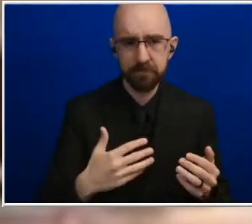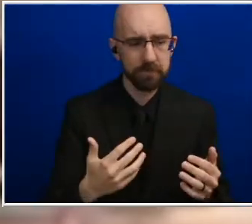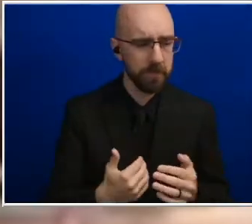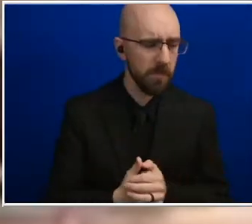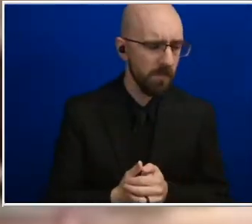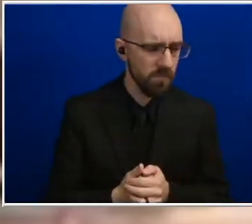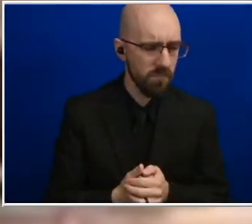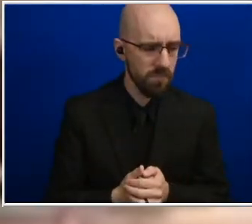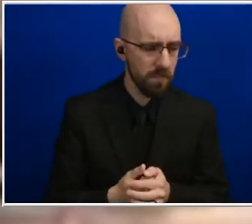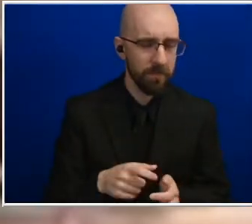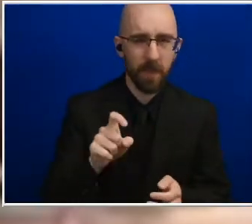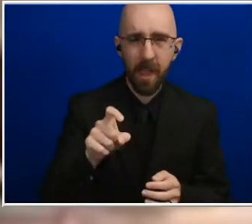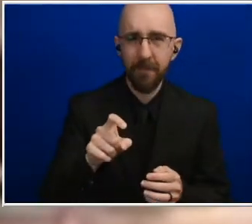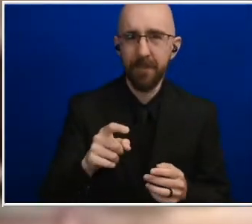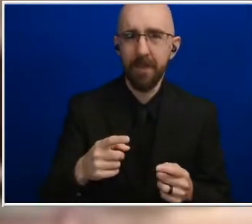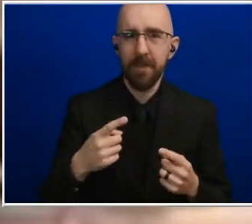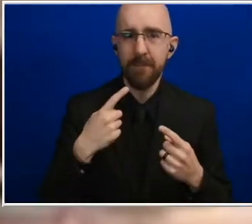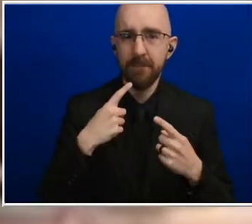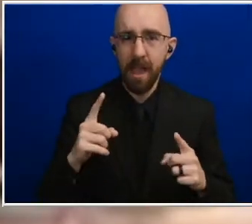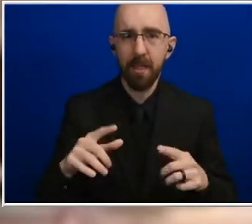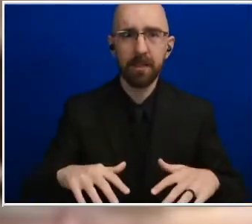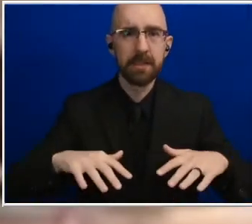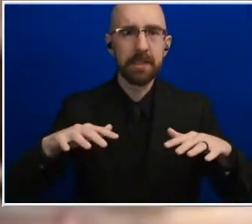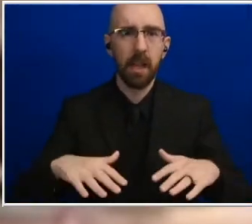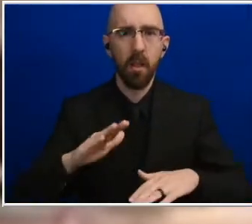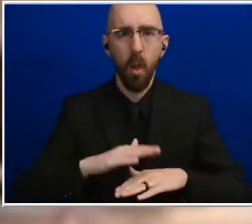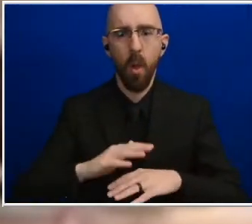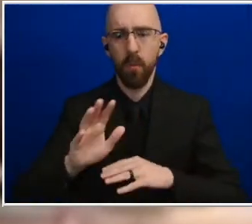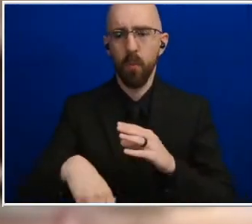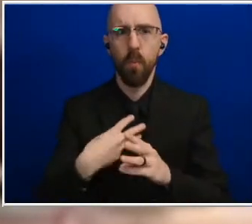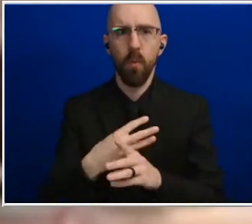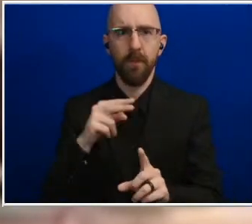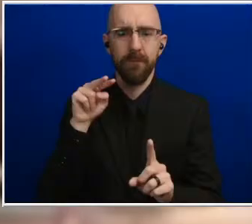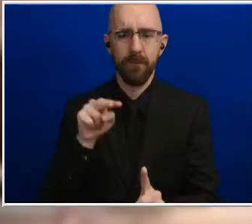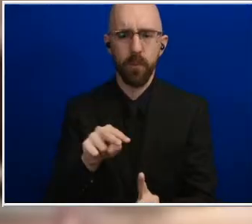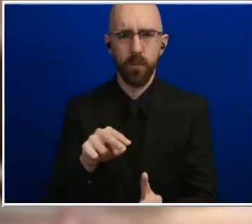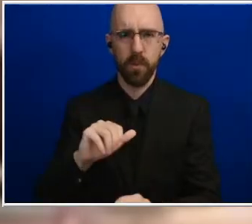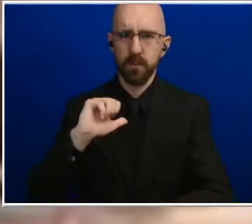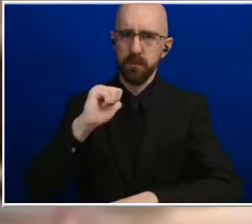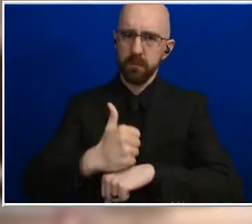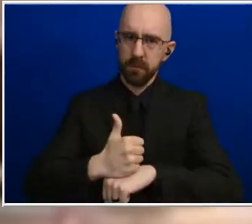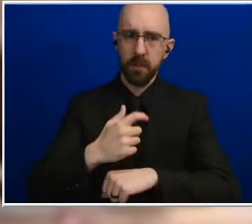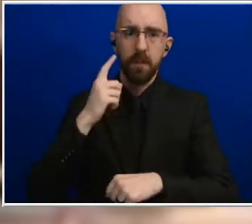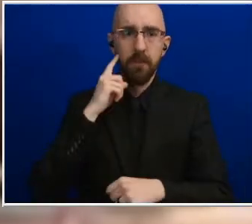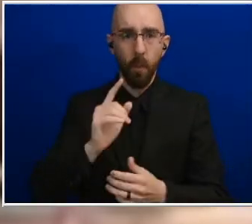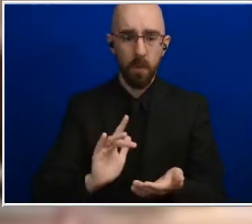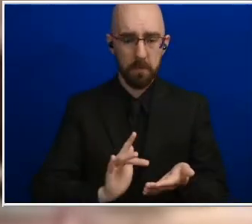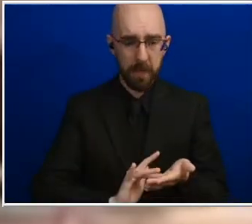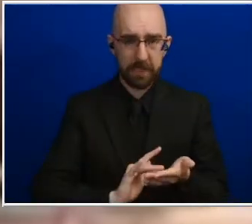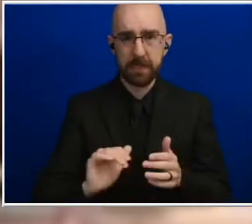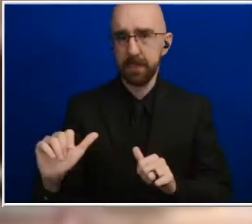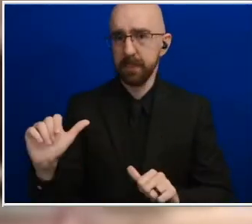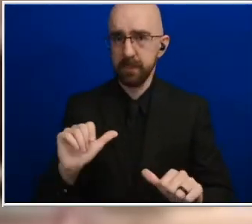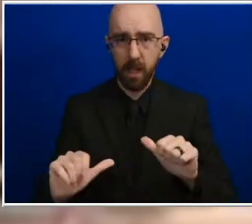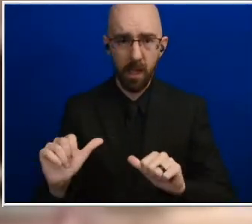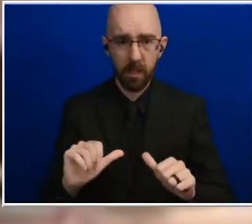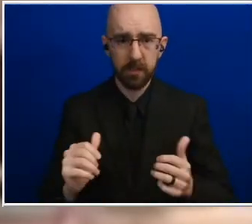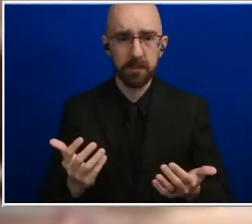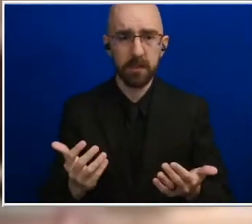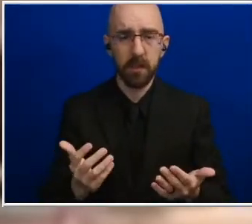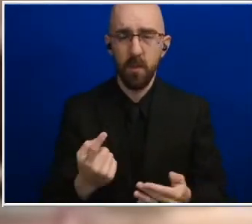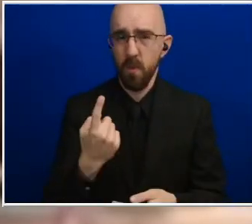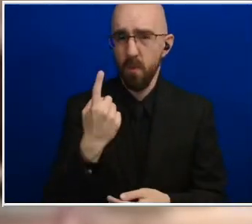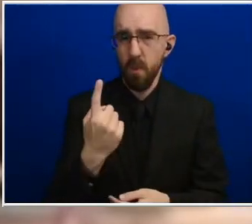to finally settle on a worldview, and for matters of medicine and science, the one that